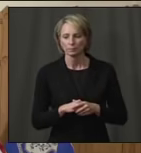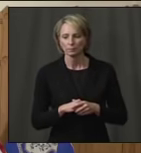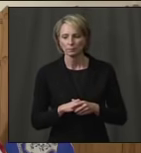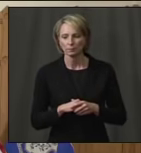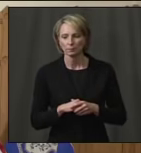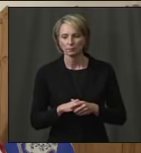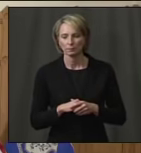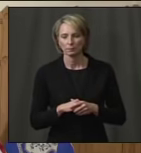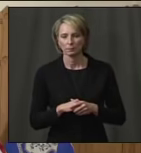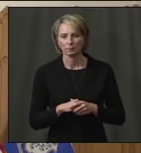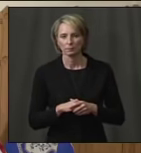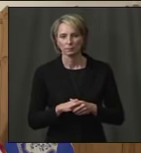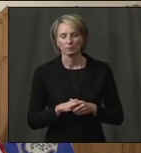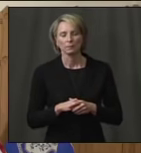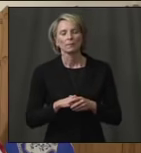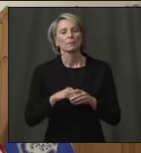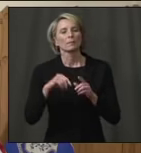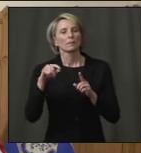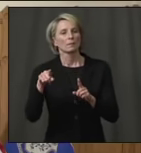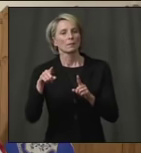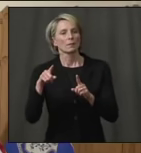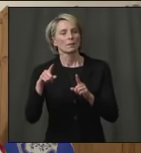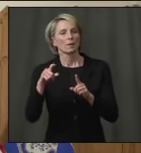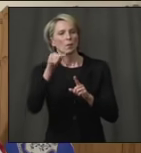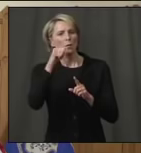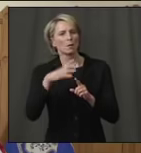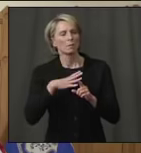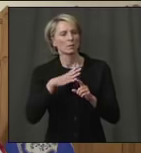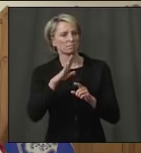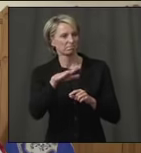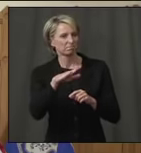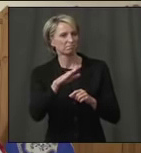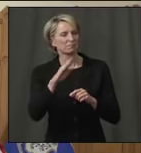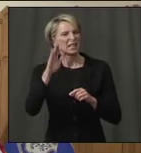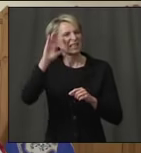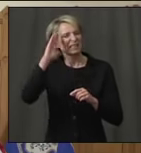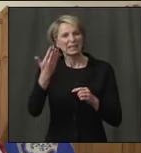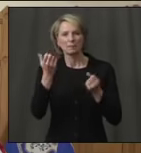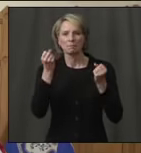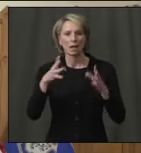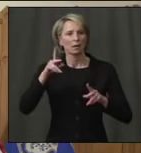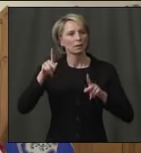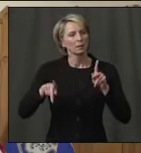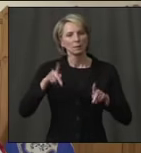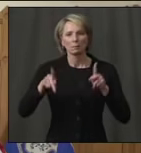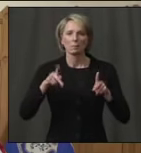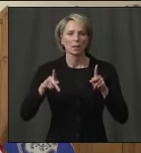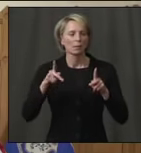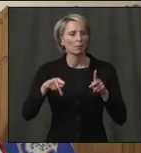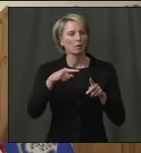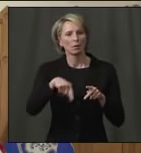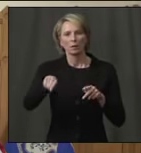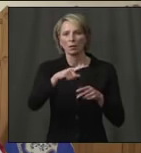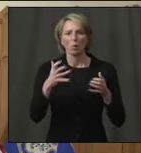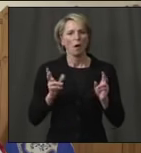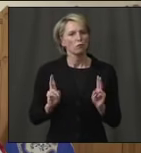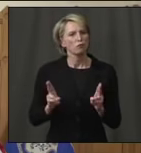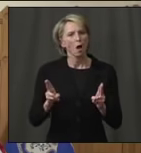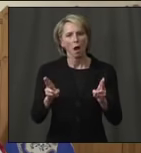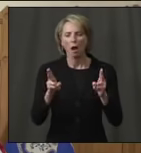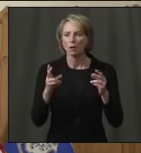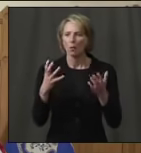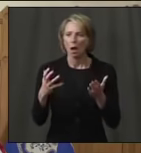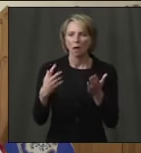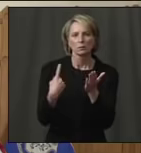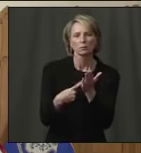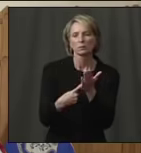Thanks, Max. So I wanted to know, everyone seems to want to speed ahead and talk about testing and making